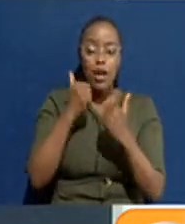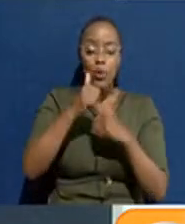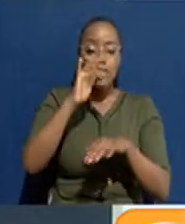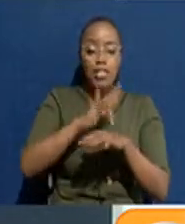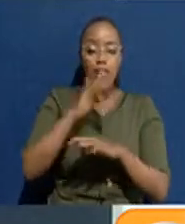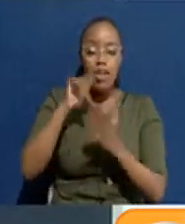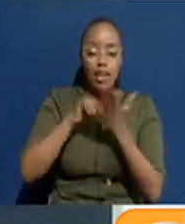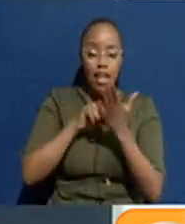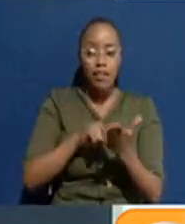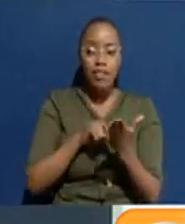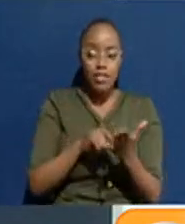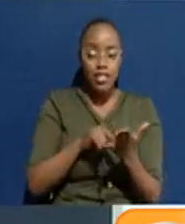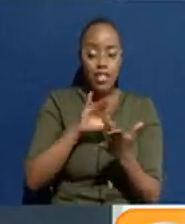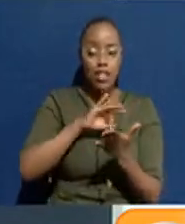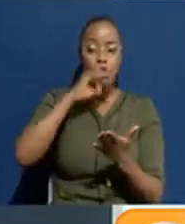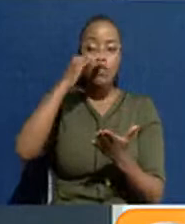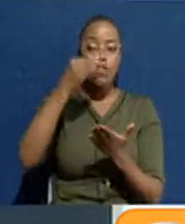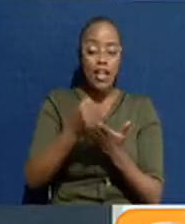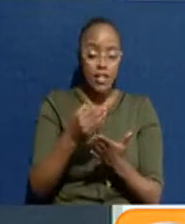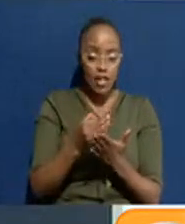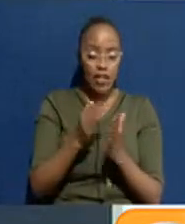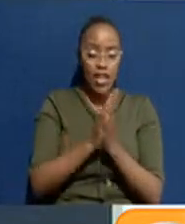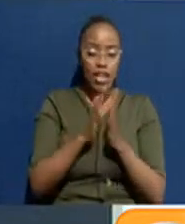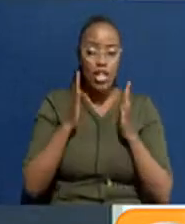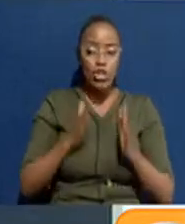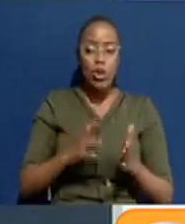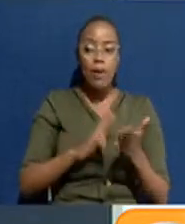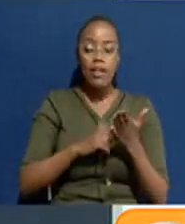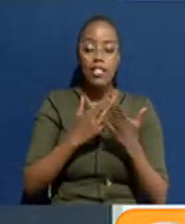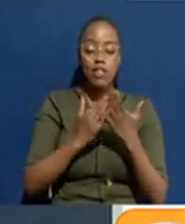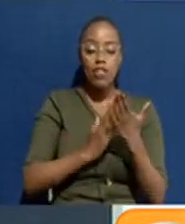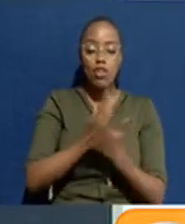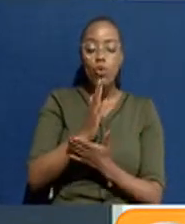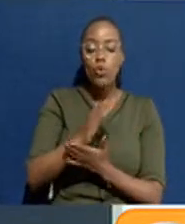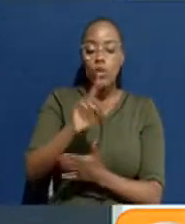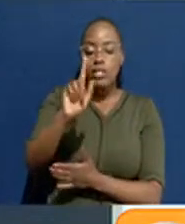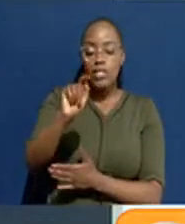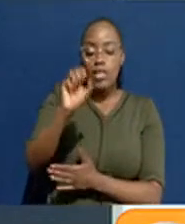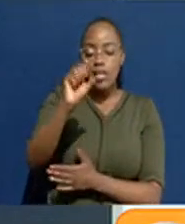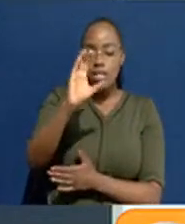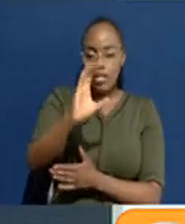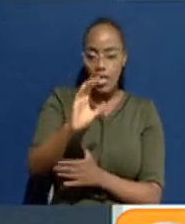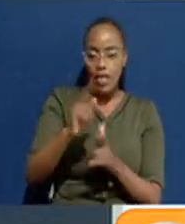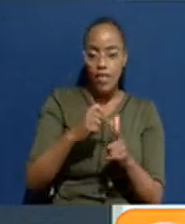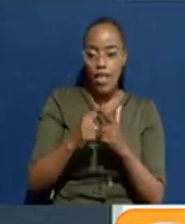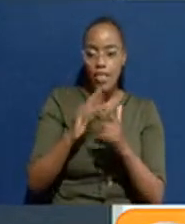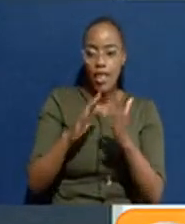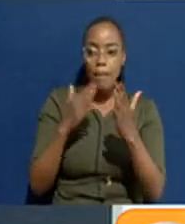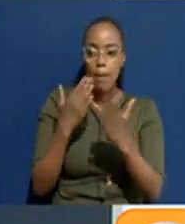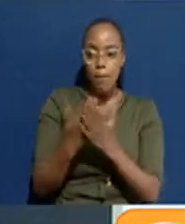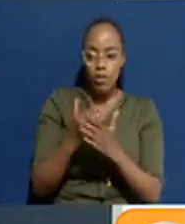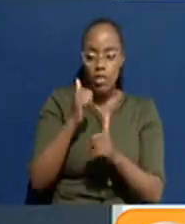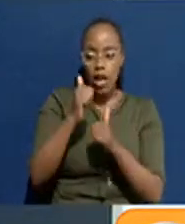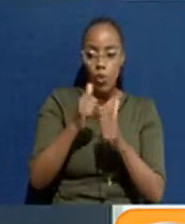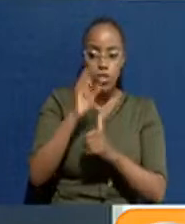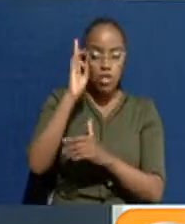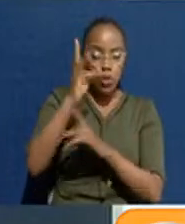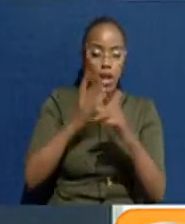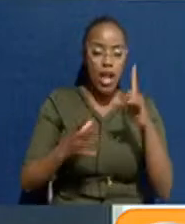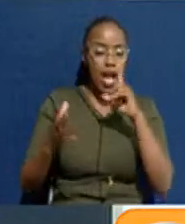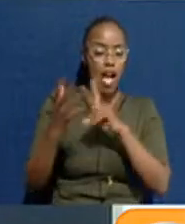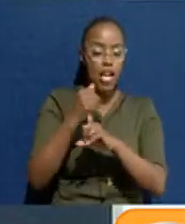and emphasize on funding and human resource through Teacher Service Commission, they are proposals that will not